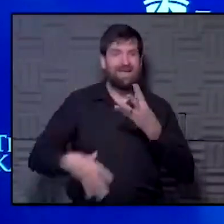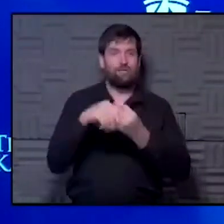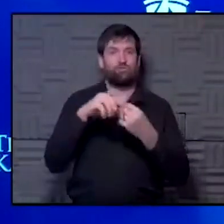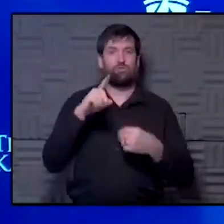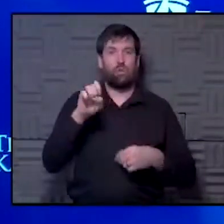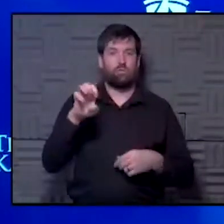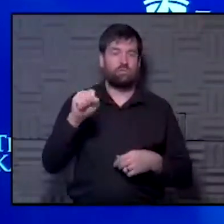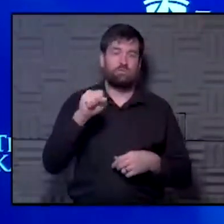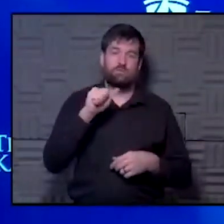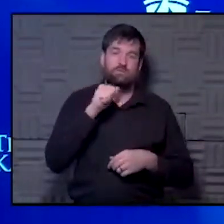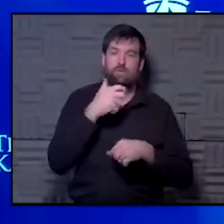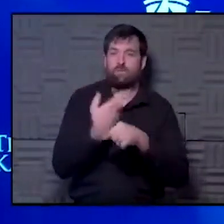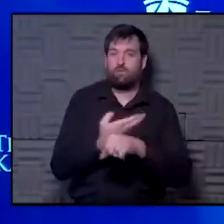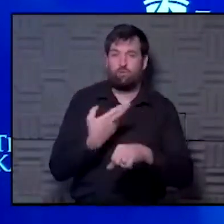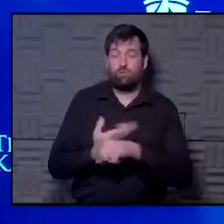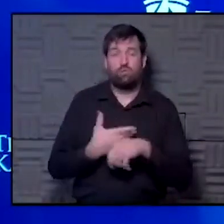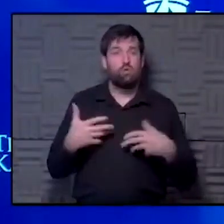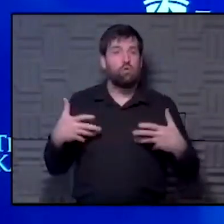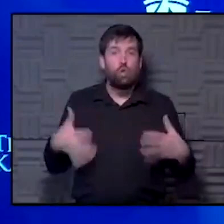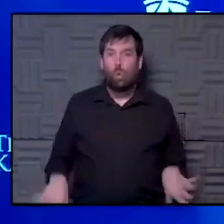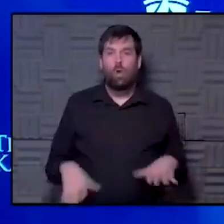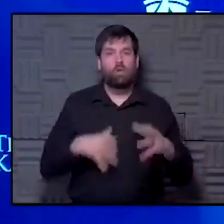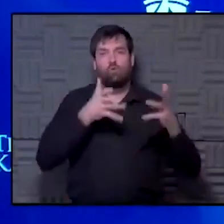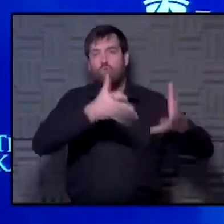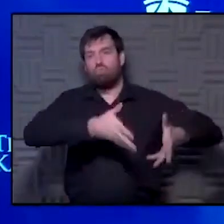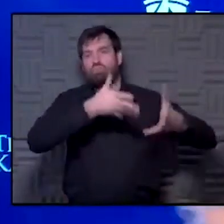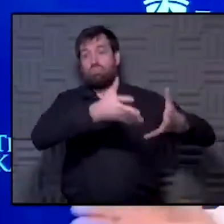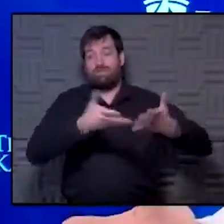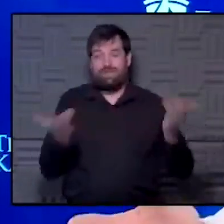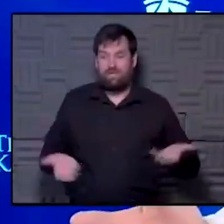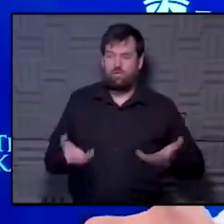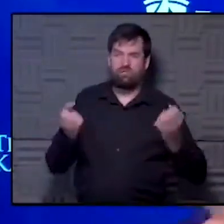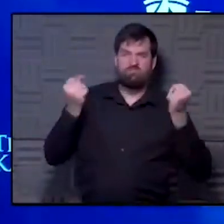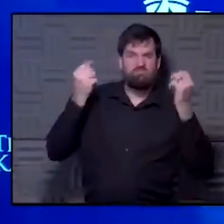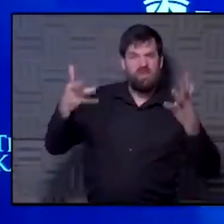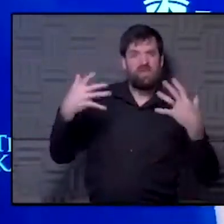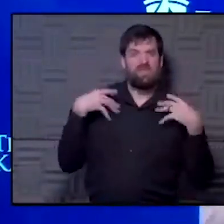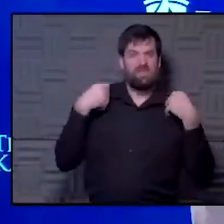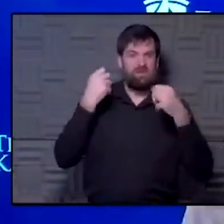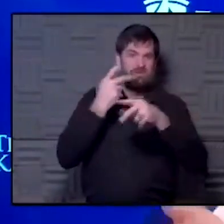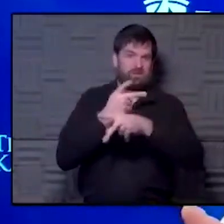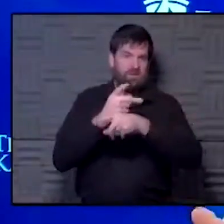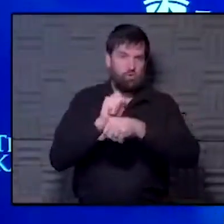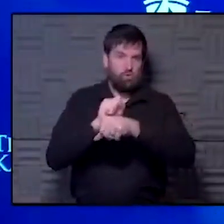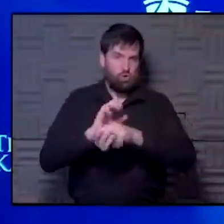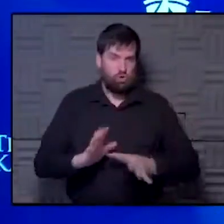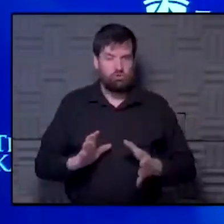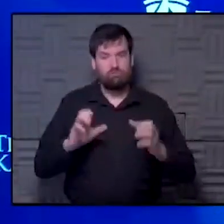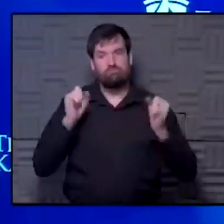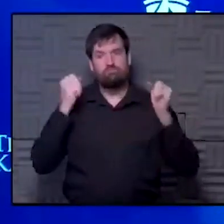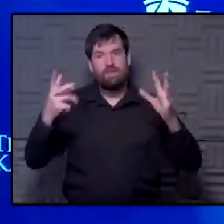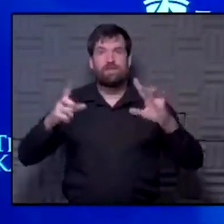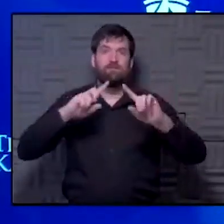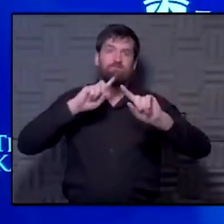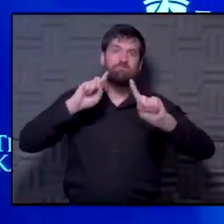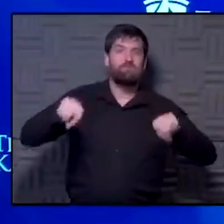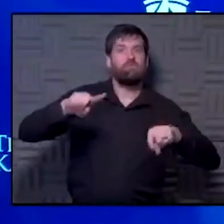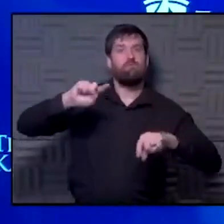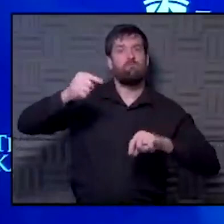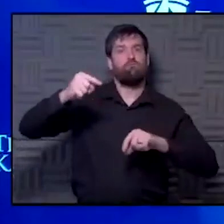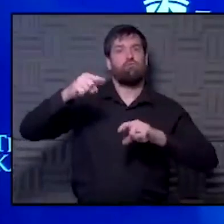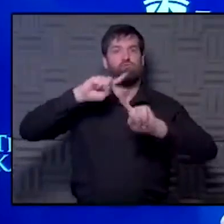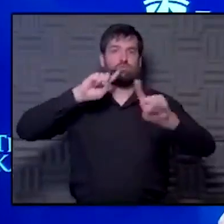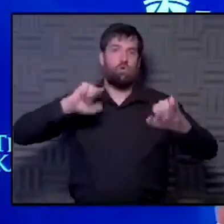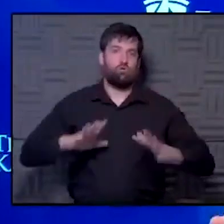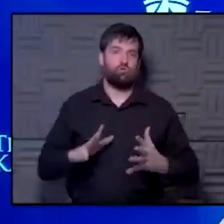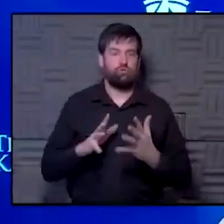there unused. And we don't want it to be unused. Here we've got a large volume of healthcare workers and a large volume of first responders, et cetera.